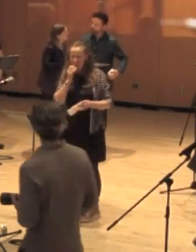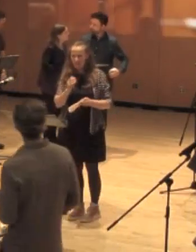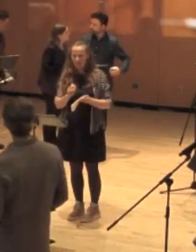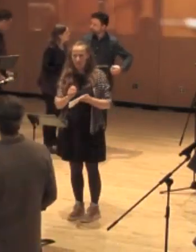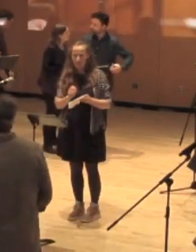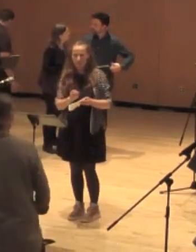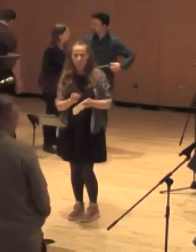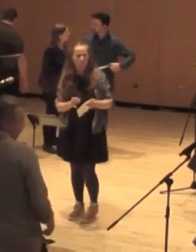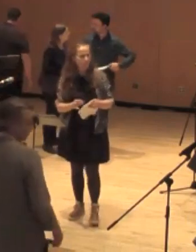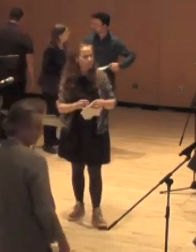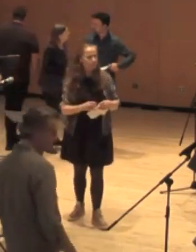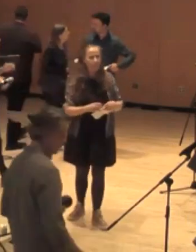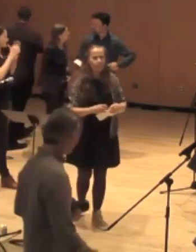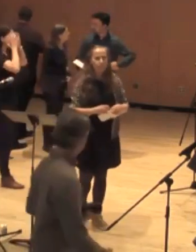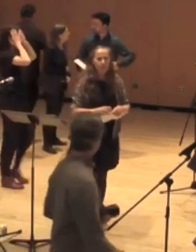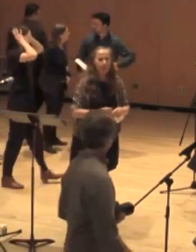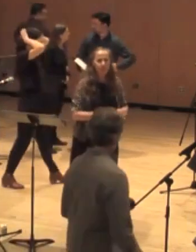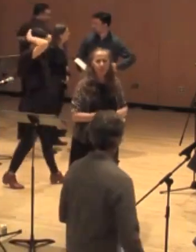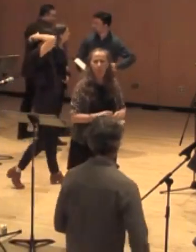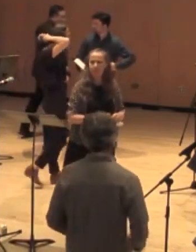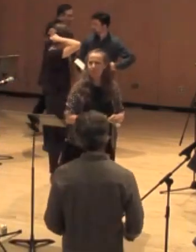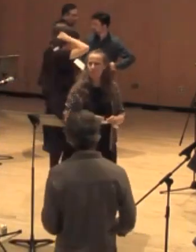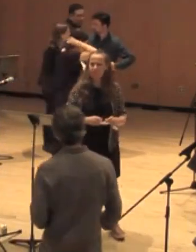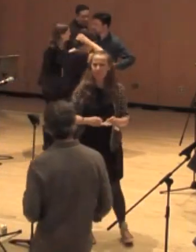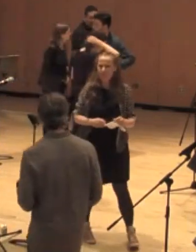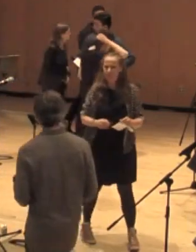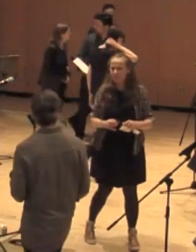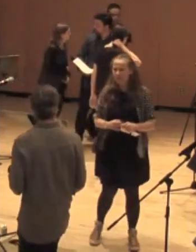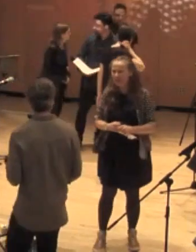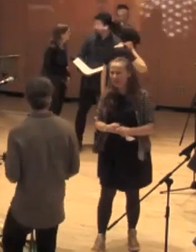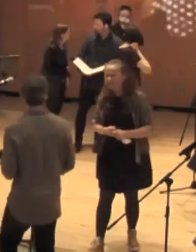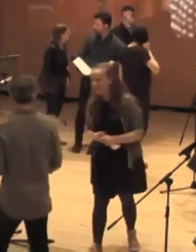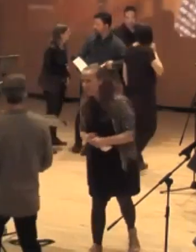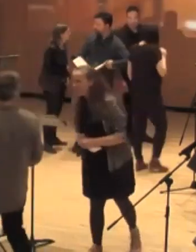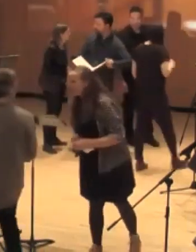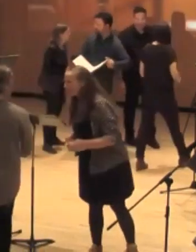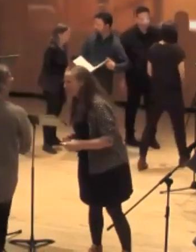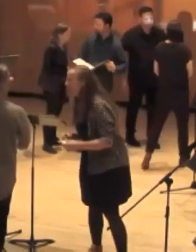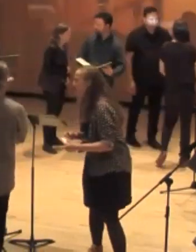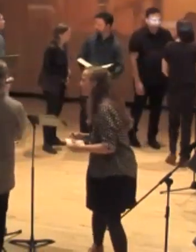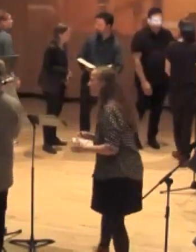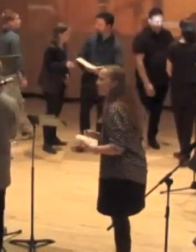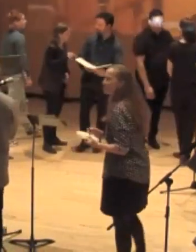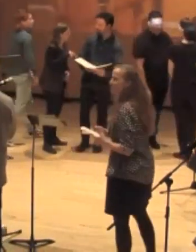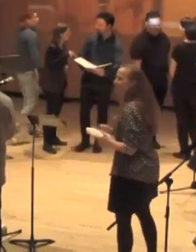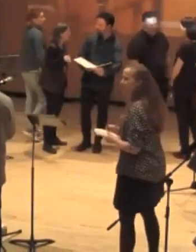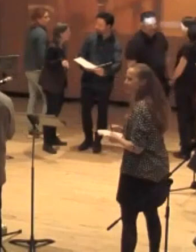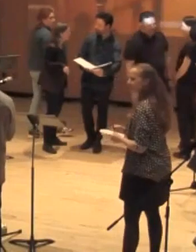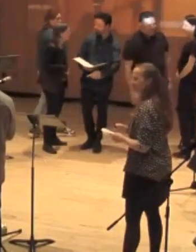photo everything yeah H